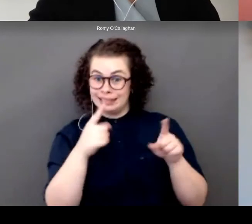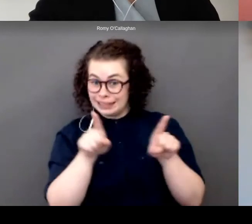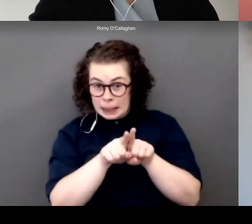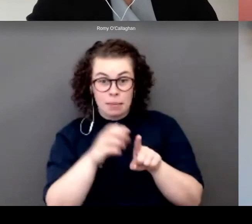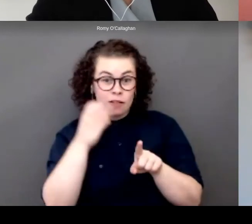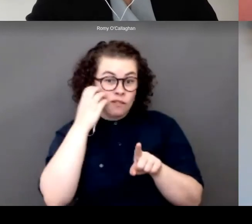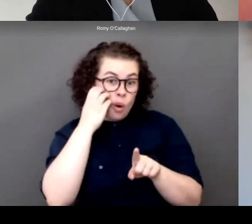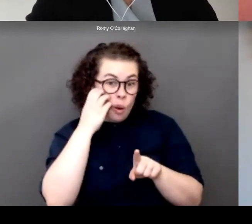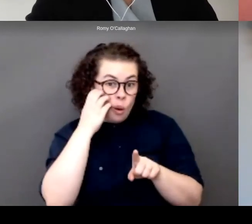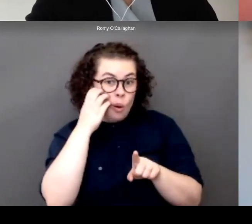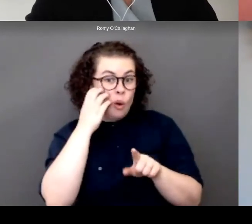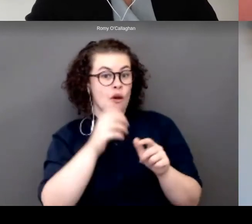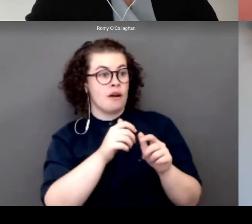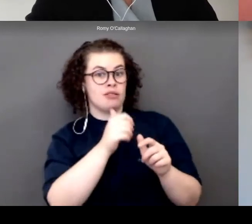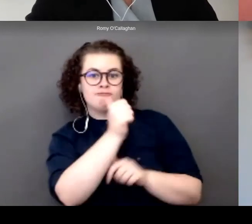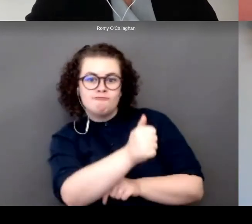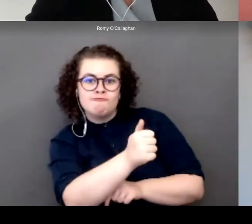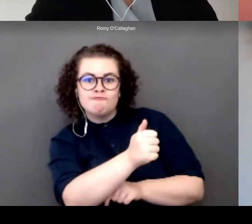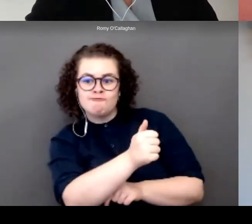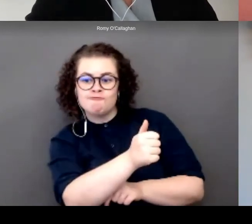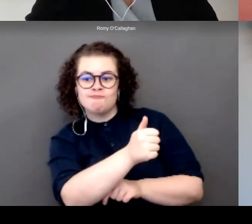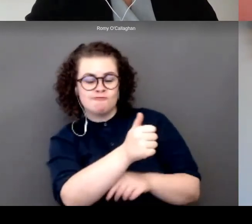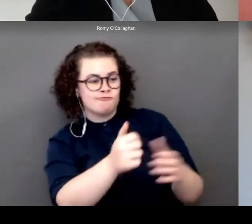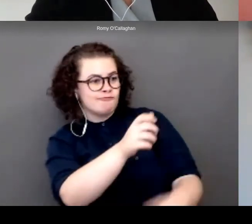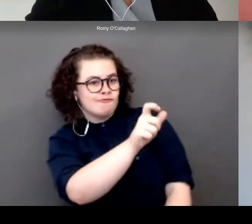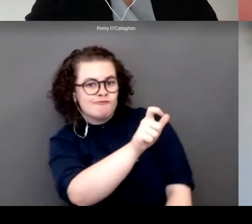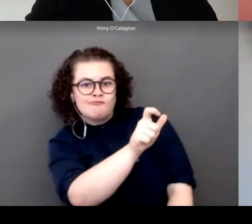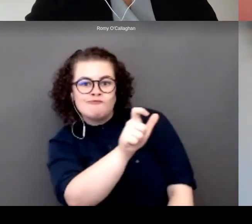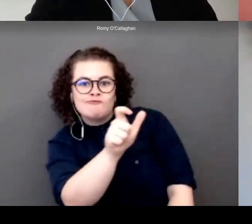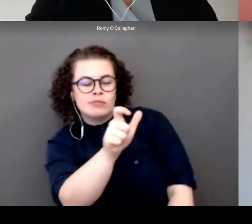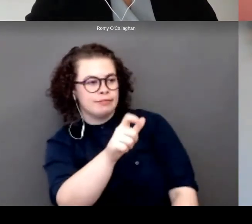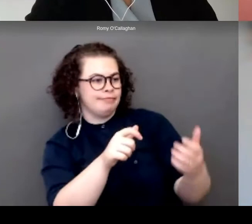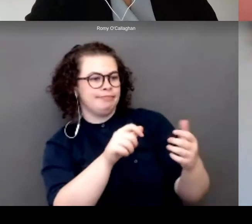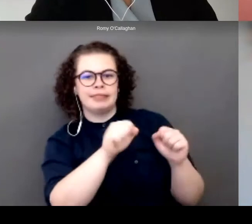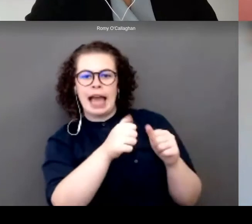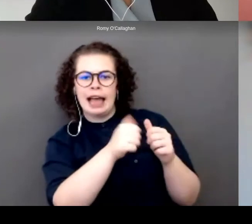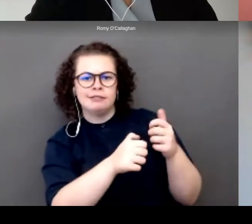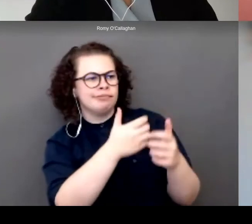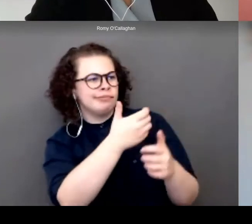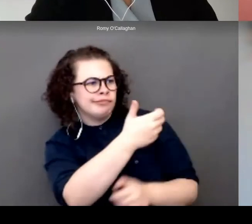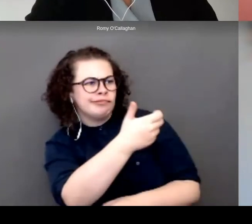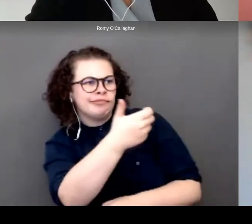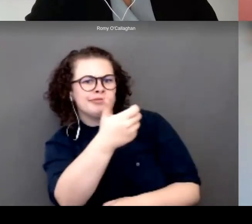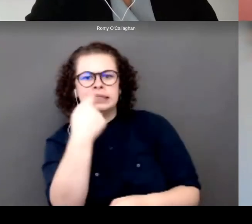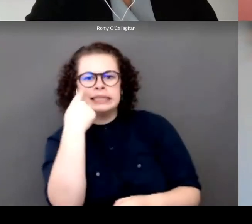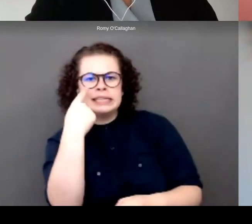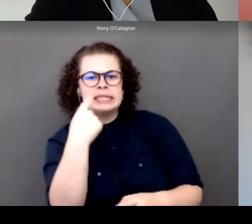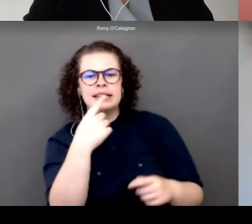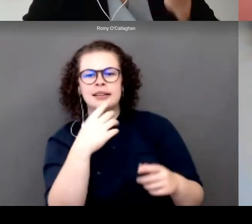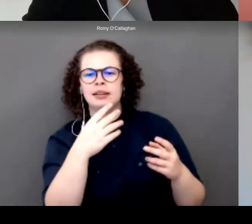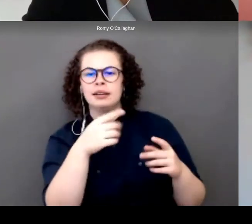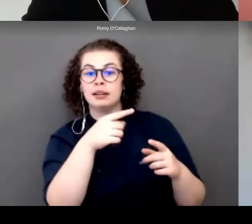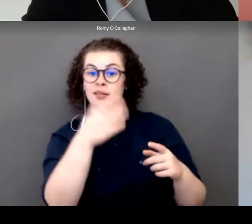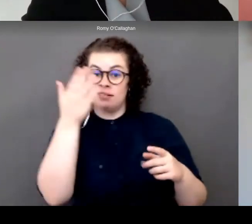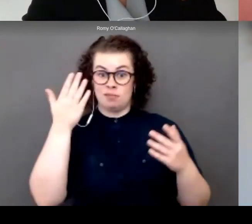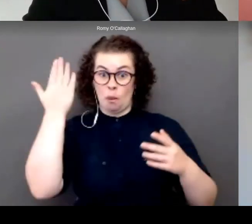models of a few lost, very important, significant cultural monuments that are not